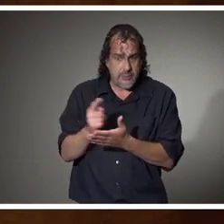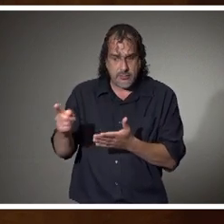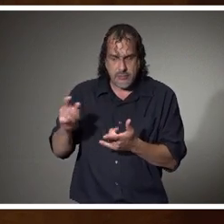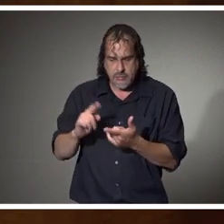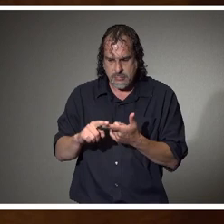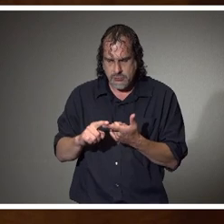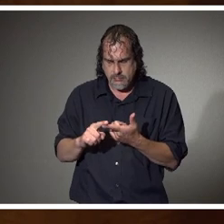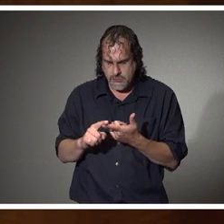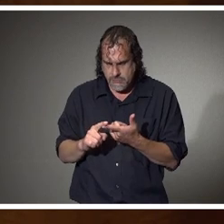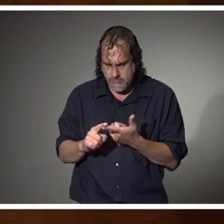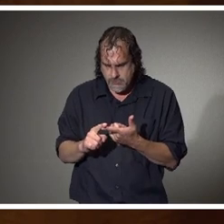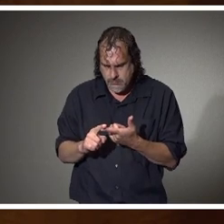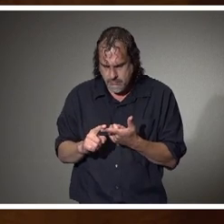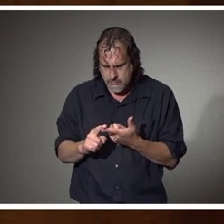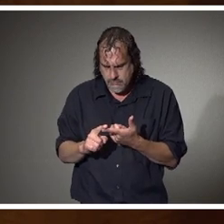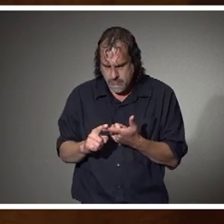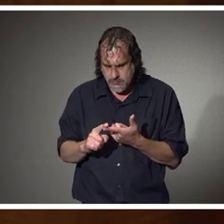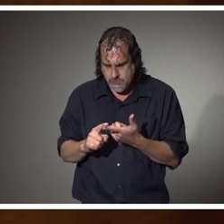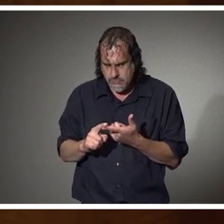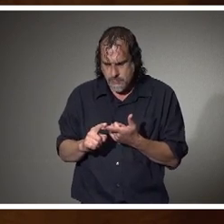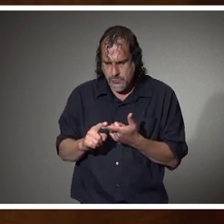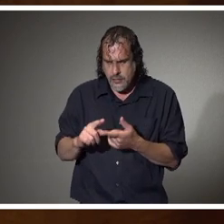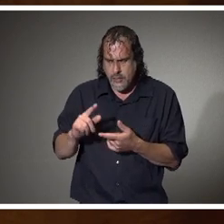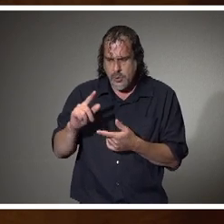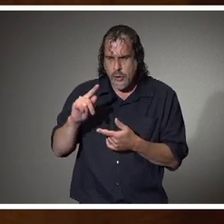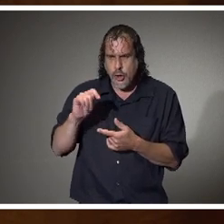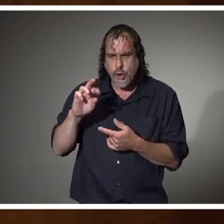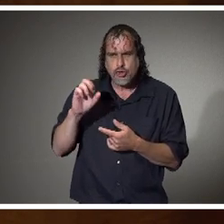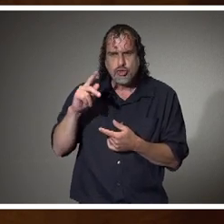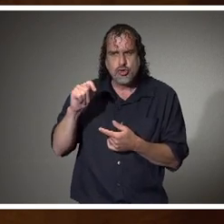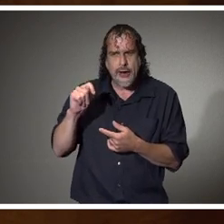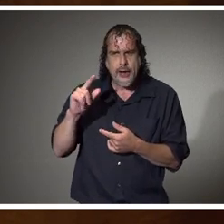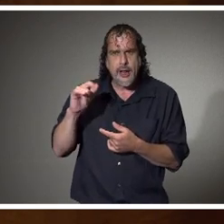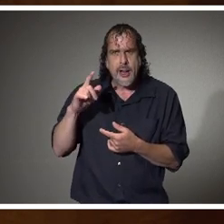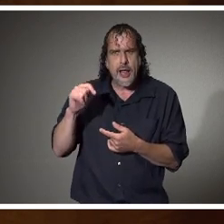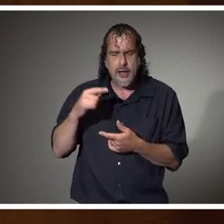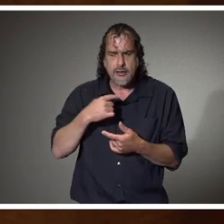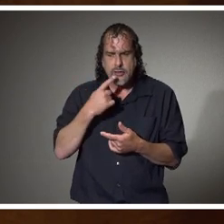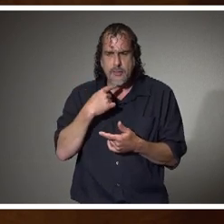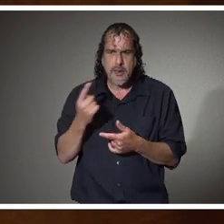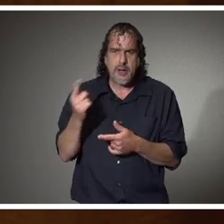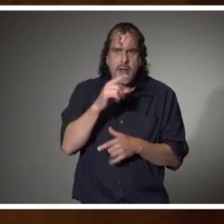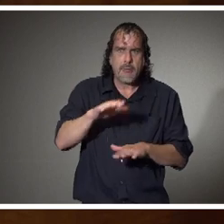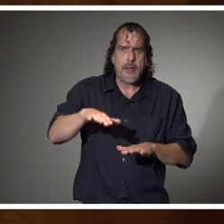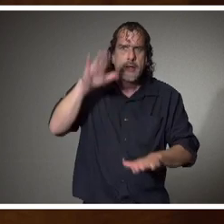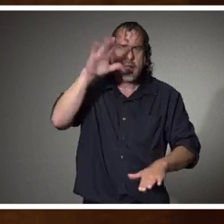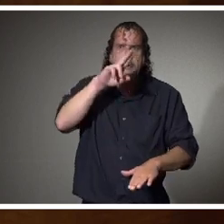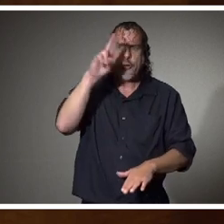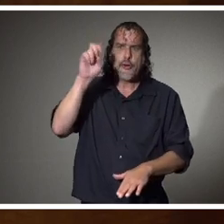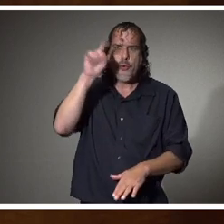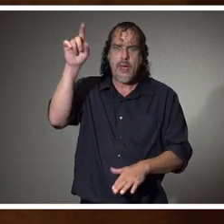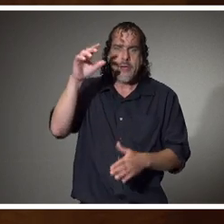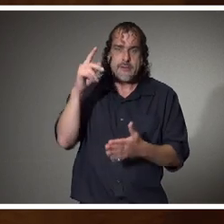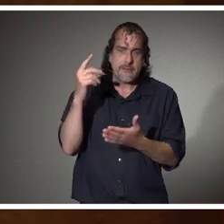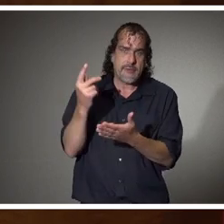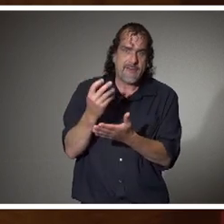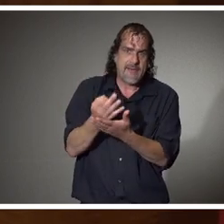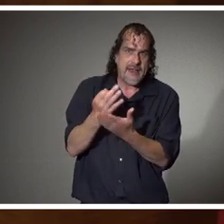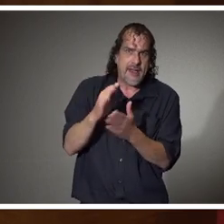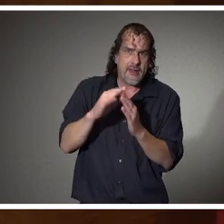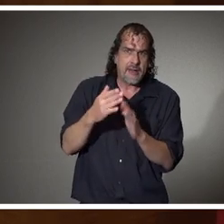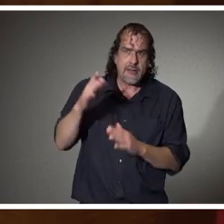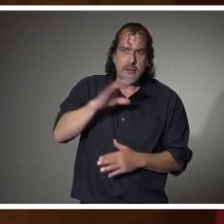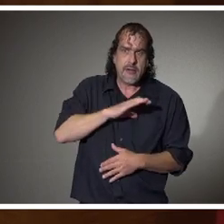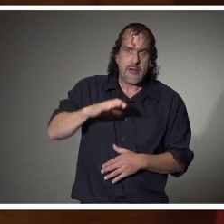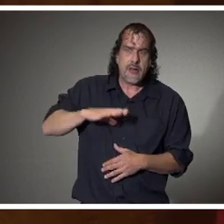Senator Trent Lott asked me to come up and testify before the U.S. Senate Finance Committee to talk about the